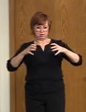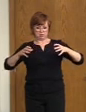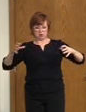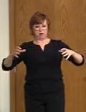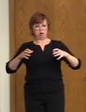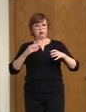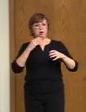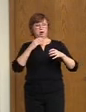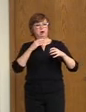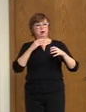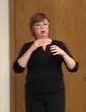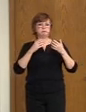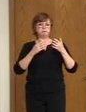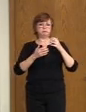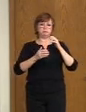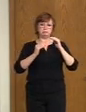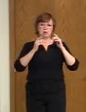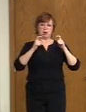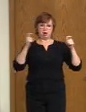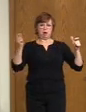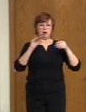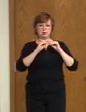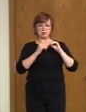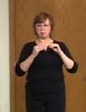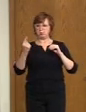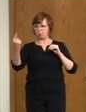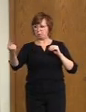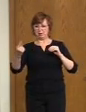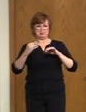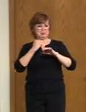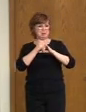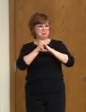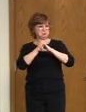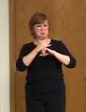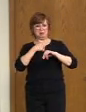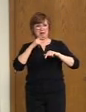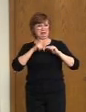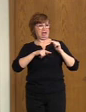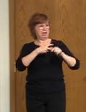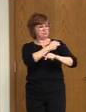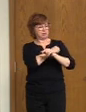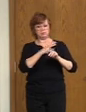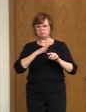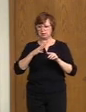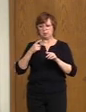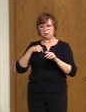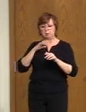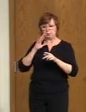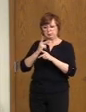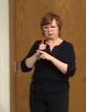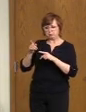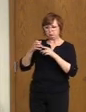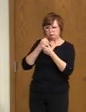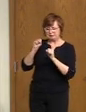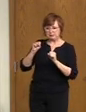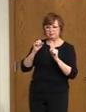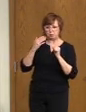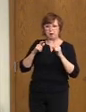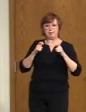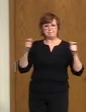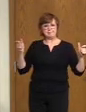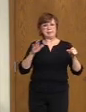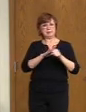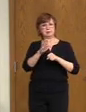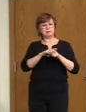similarly, what will be the requirements for interprovincial or international travel? Again, I think some of that is federal jurisdiction, some of that would be jurisdictions by